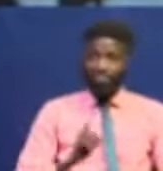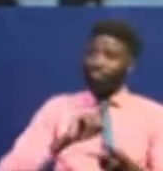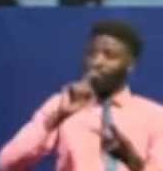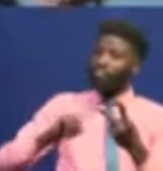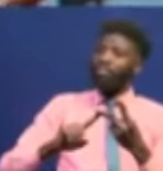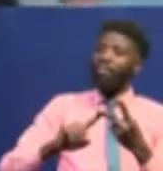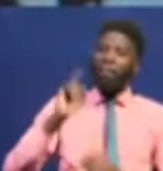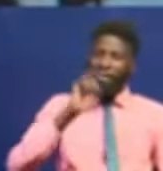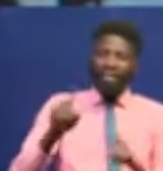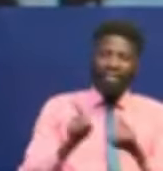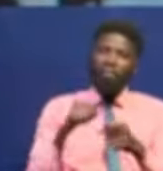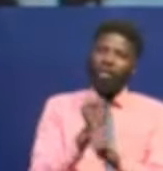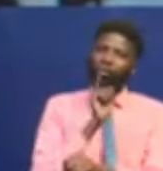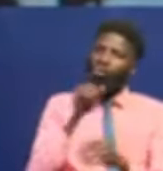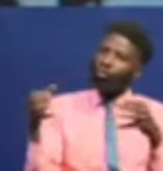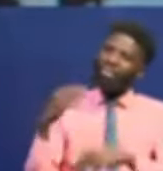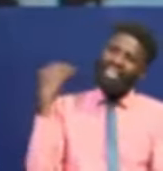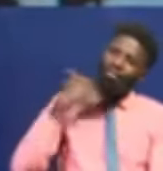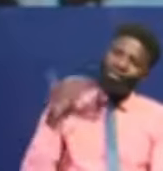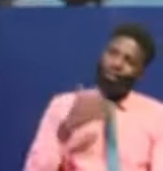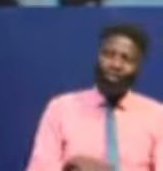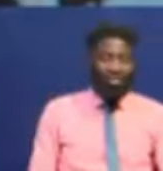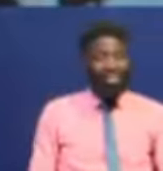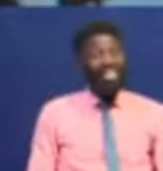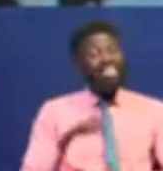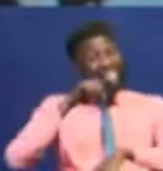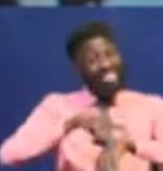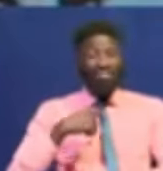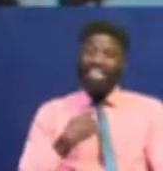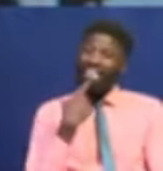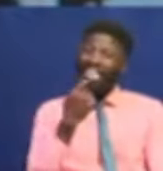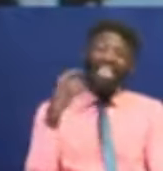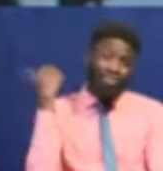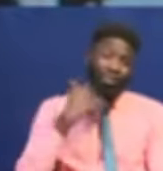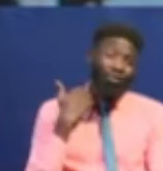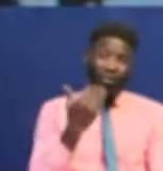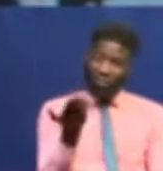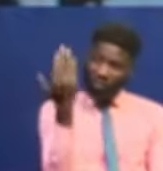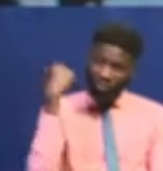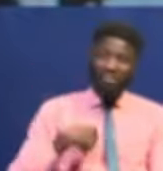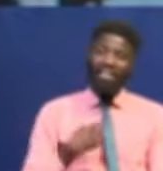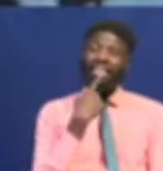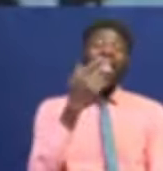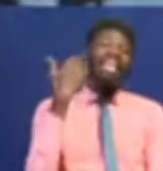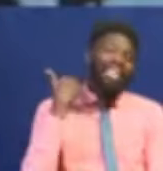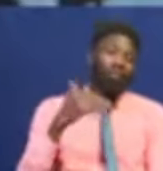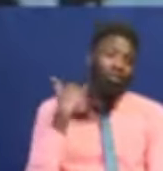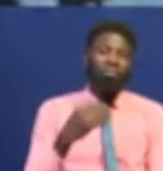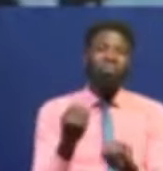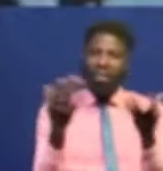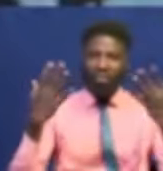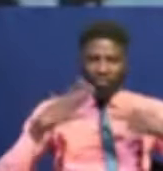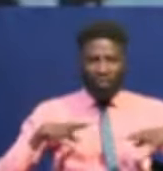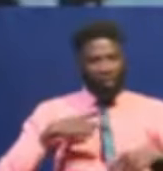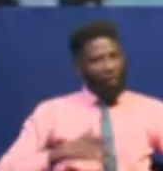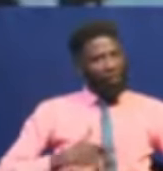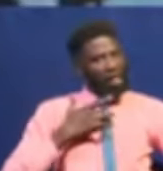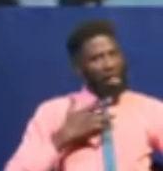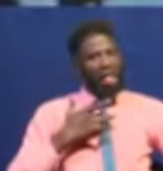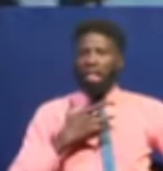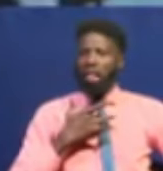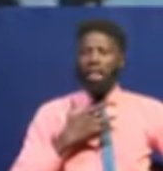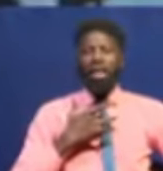sure that the criminals, and when you say criminals, you know, when I said the other day criminals, many people took offense that